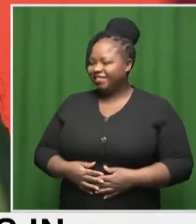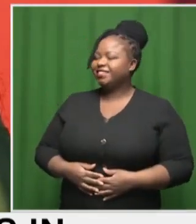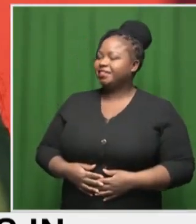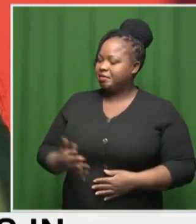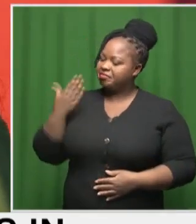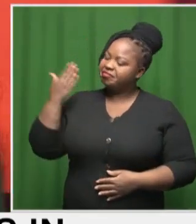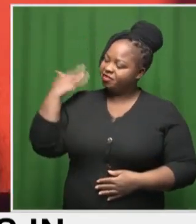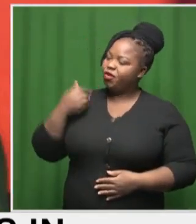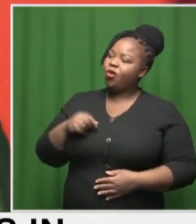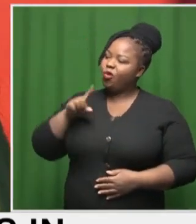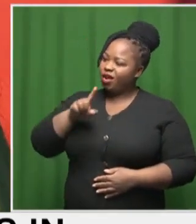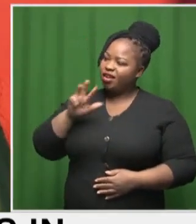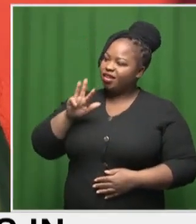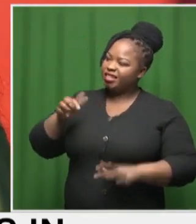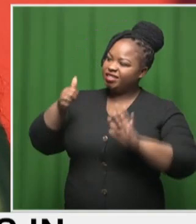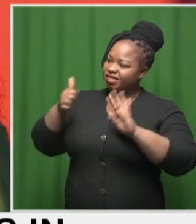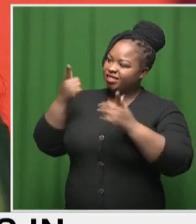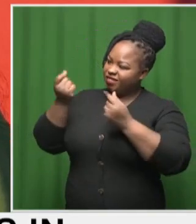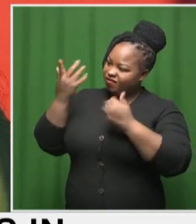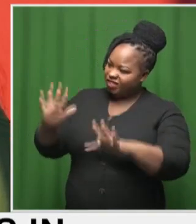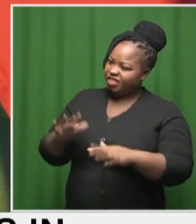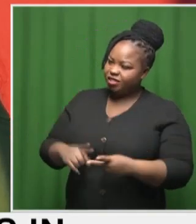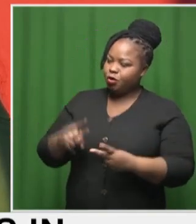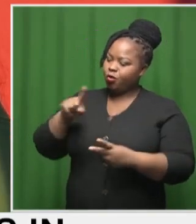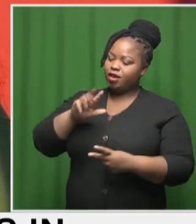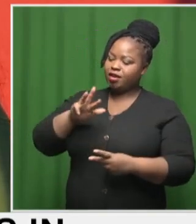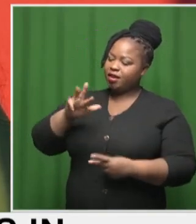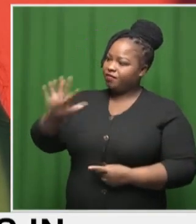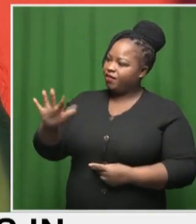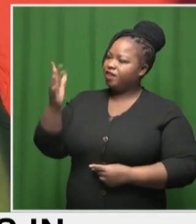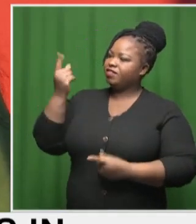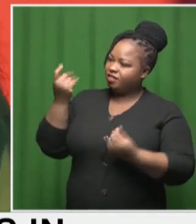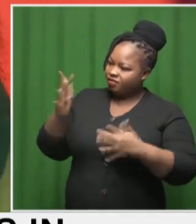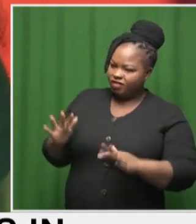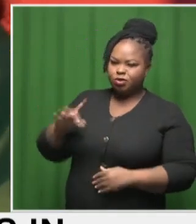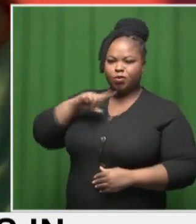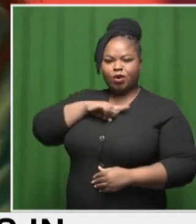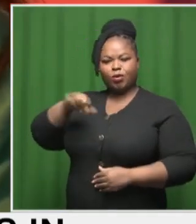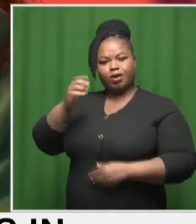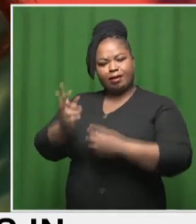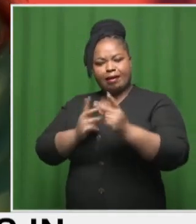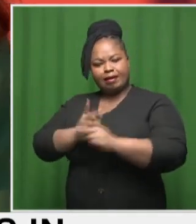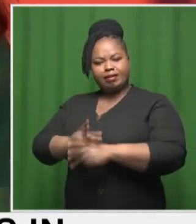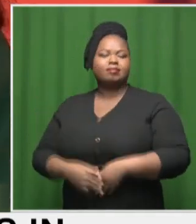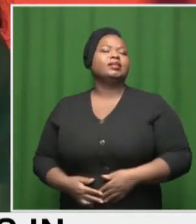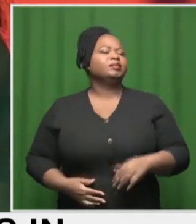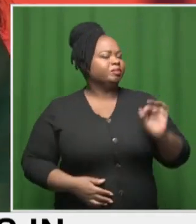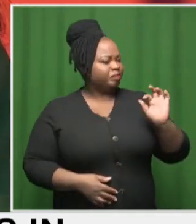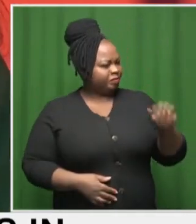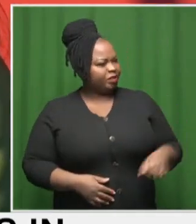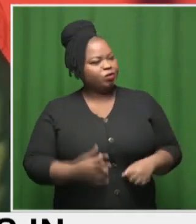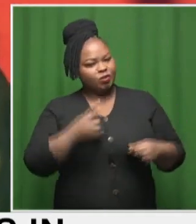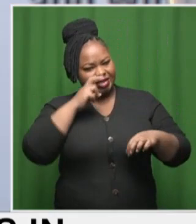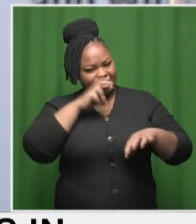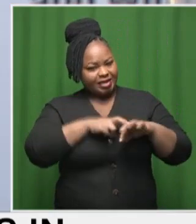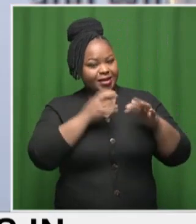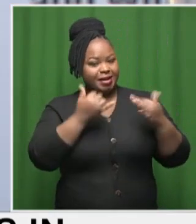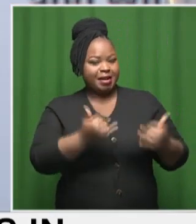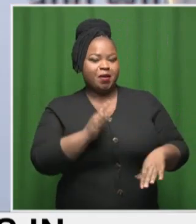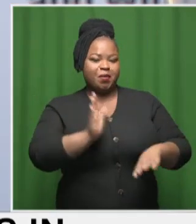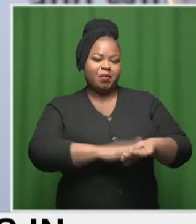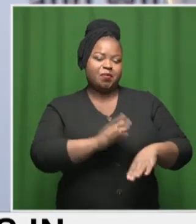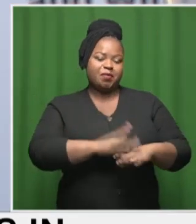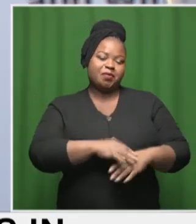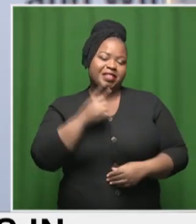in 1996. It was done in 1995. Why can't we repeat the history? Absolutely, and we need it now more than ever, which I think is going to